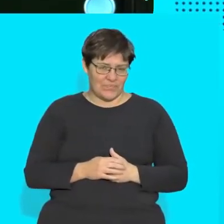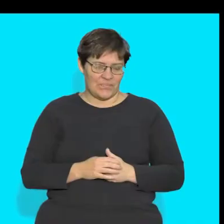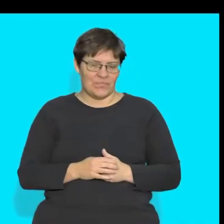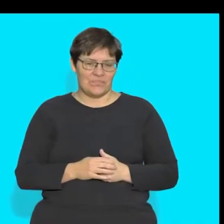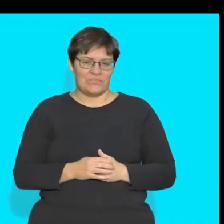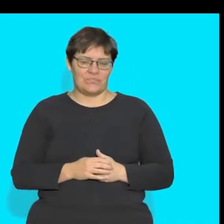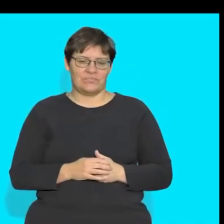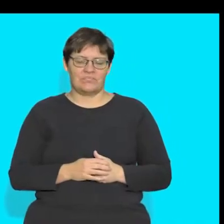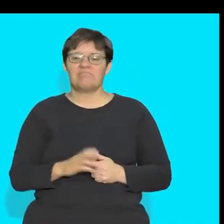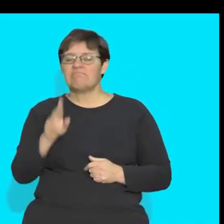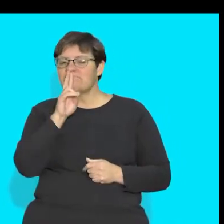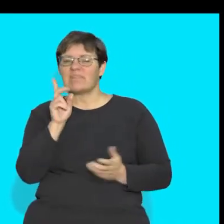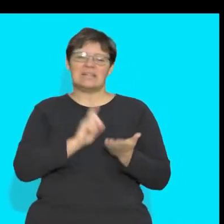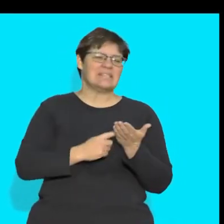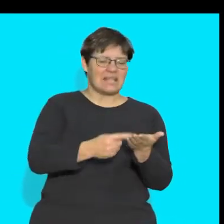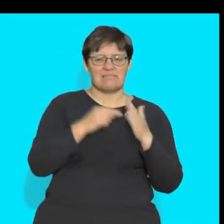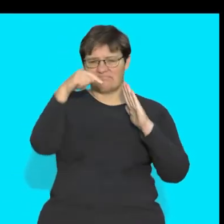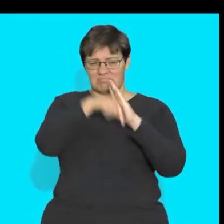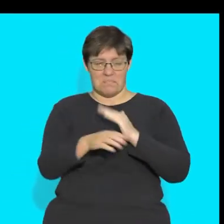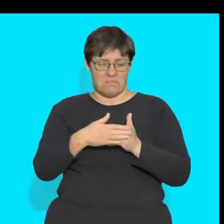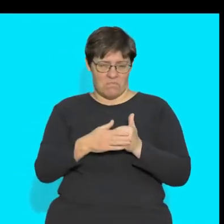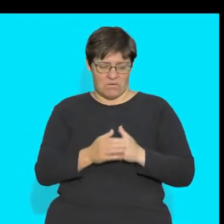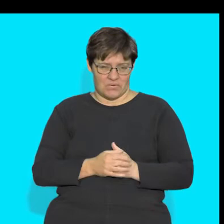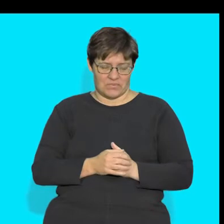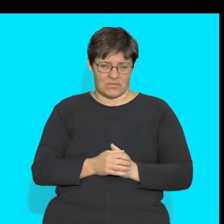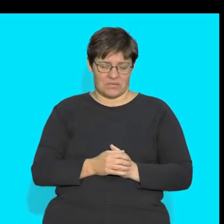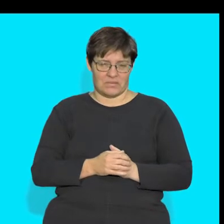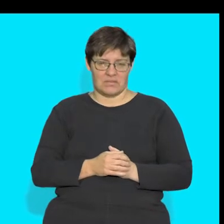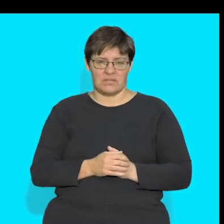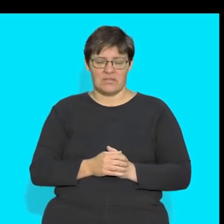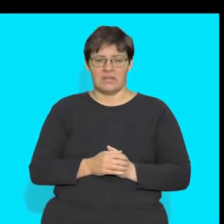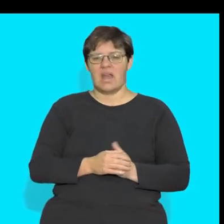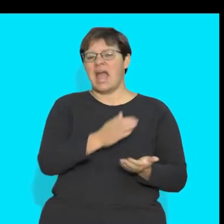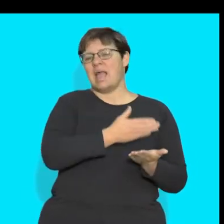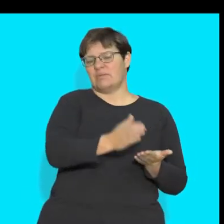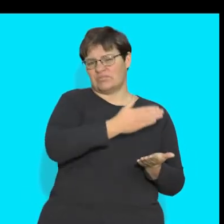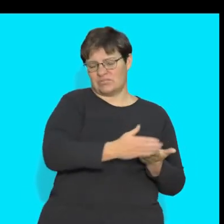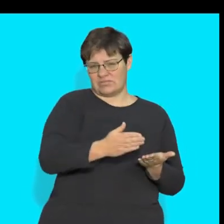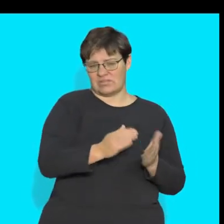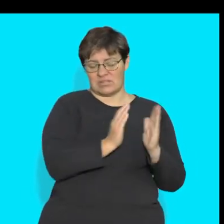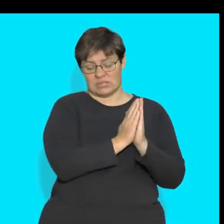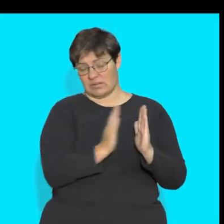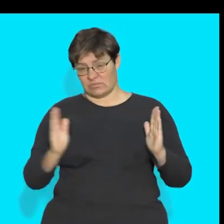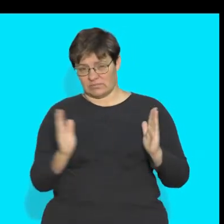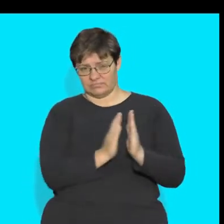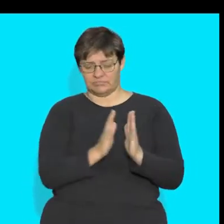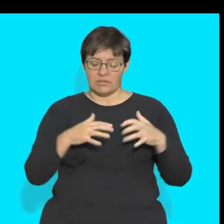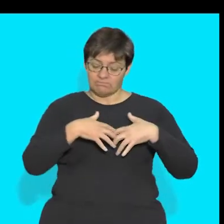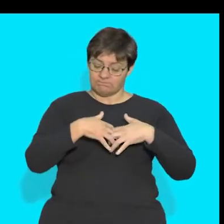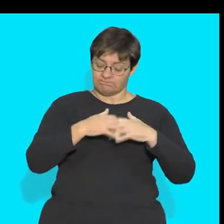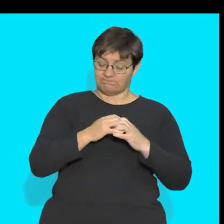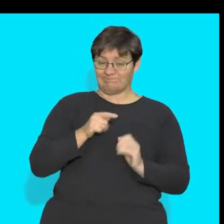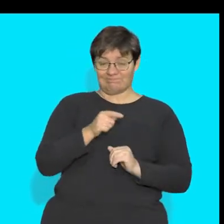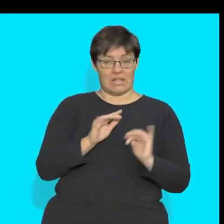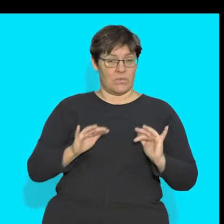So let's discuss in a little bit more detail emission spectra. Now, the way we